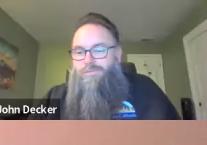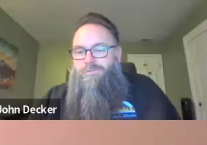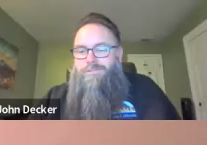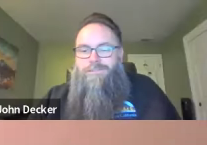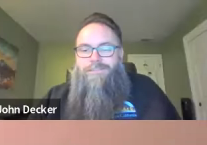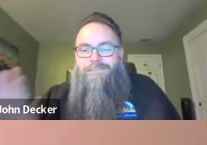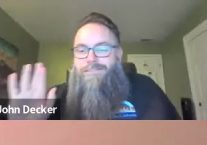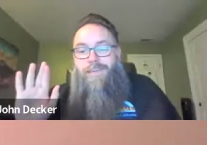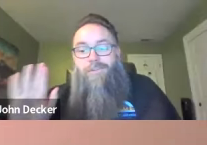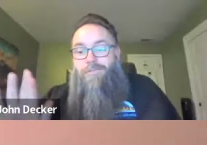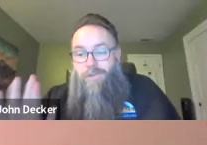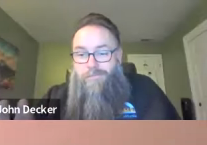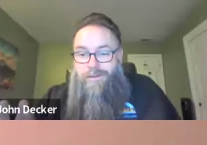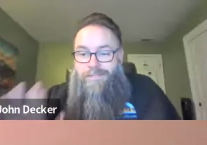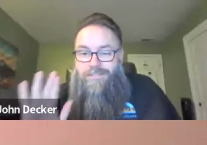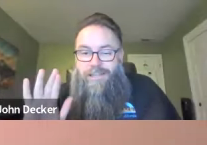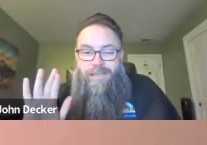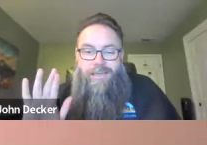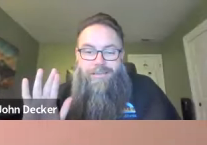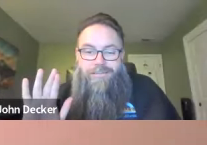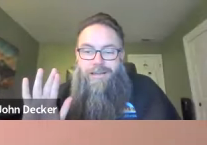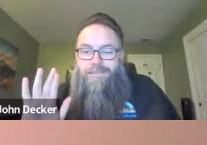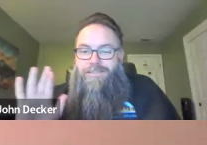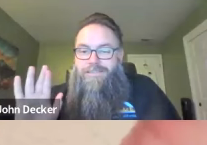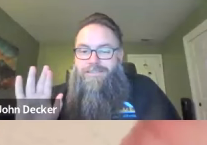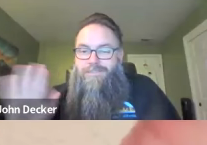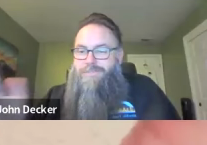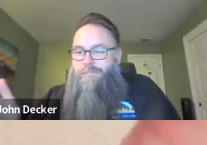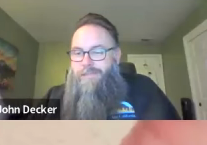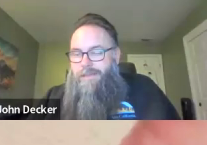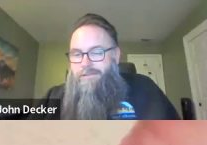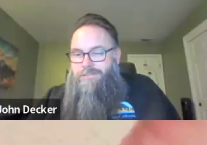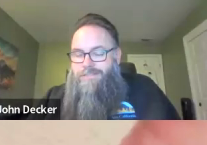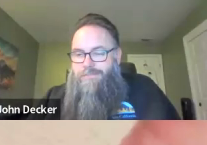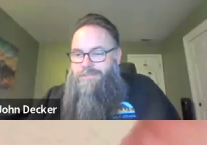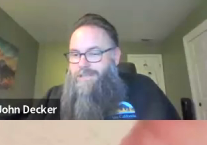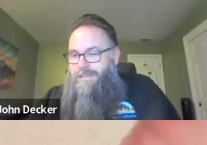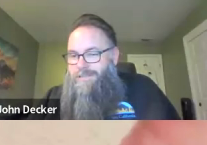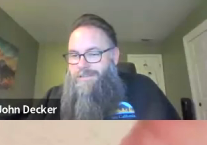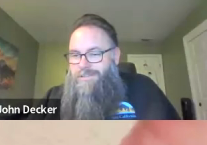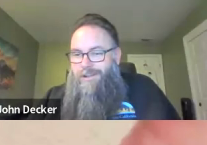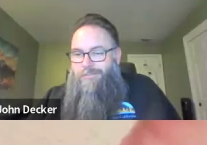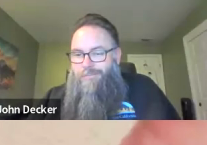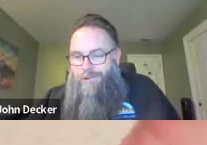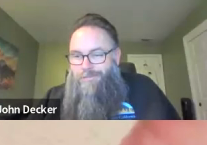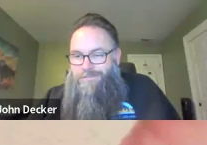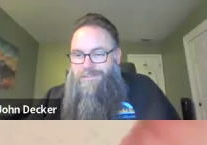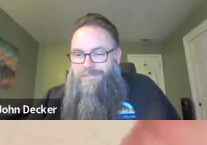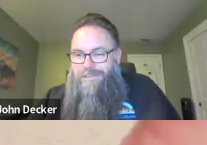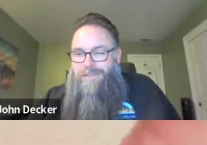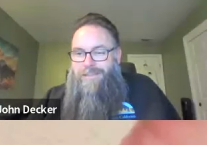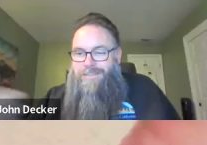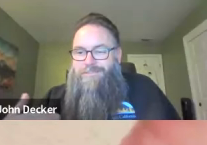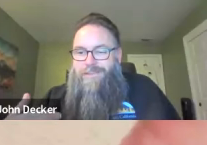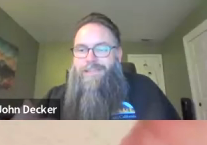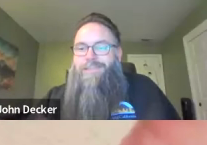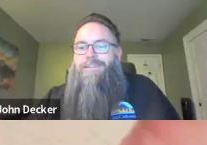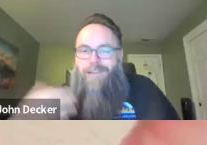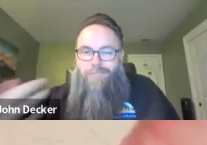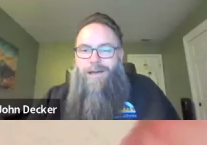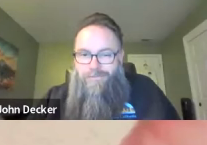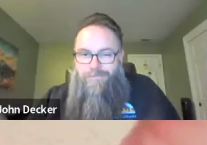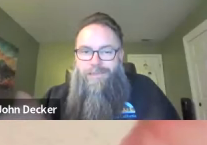How cool. Thank you very much. And this is so timely. I know, Jason, we just had the discussion at our provider advisory committee meeting